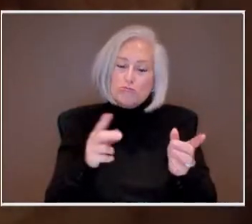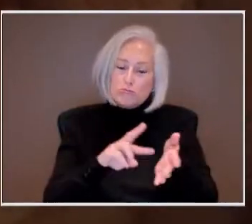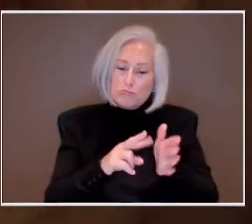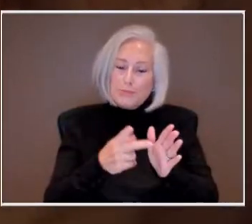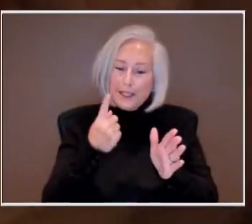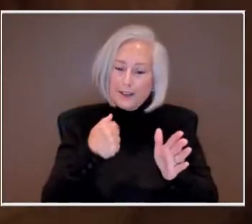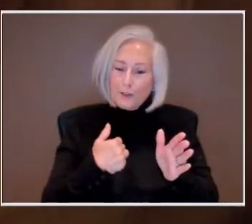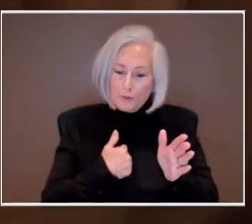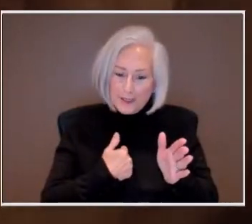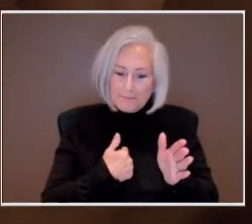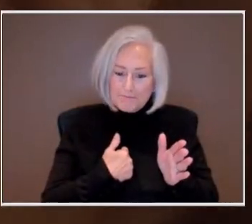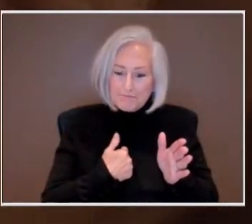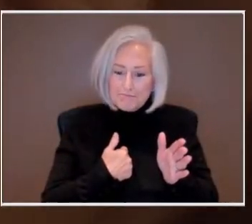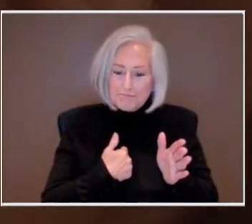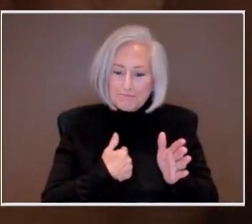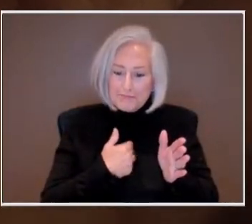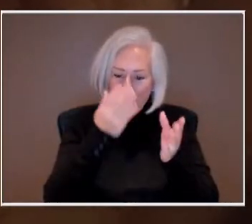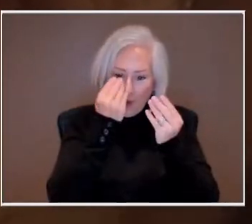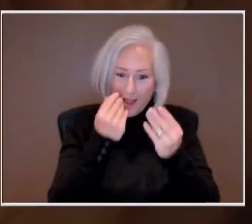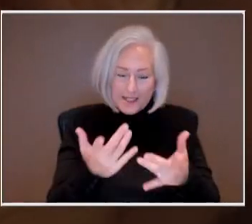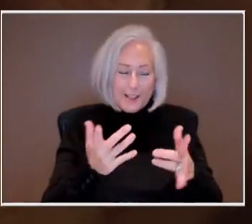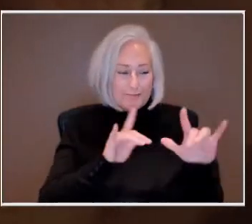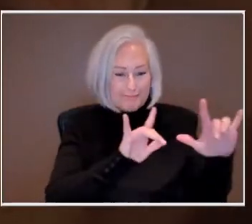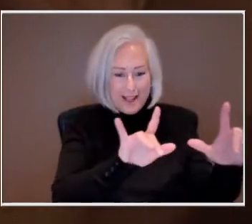But I just need to tell you that I love you all.